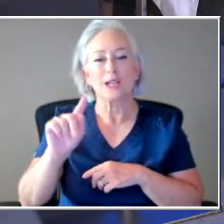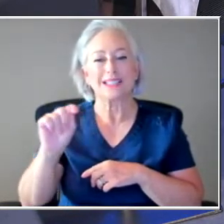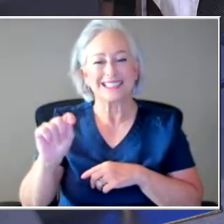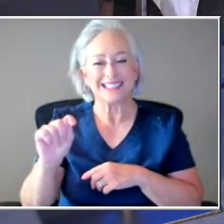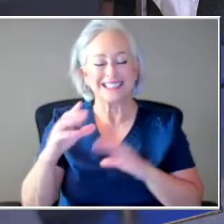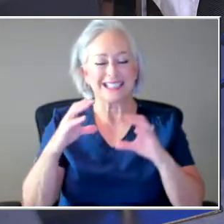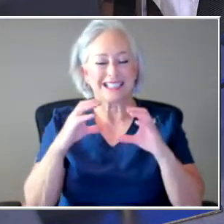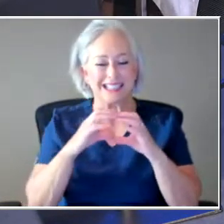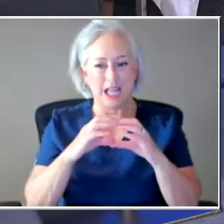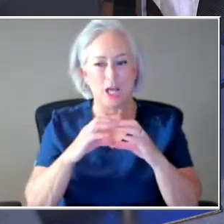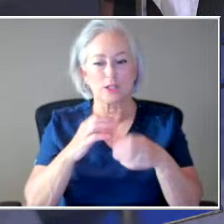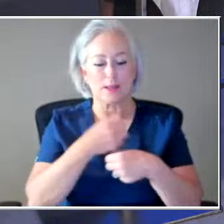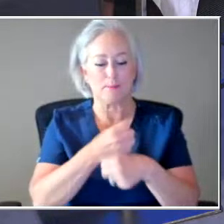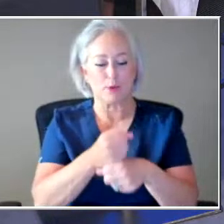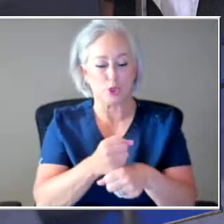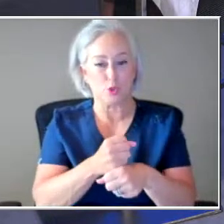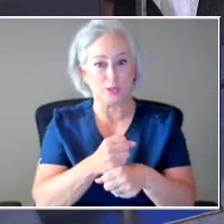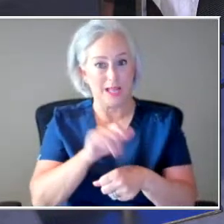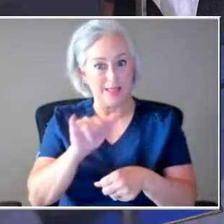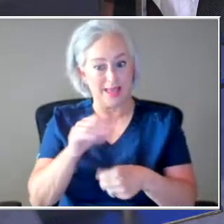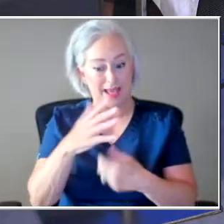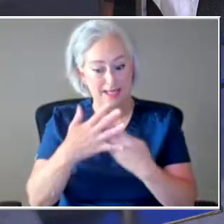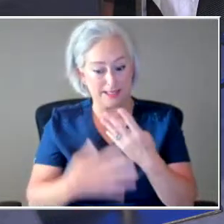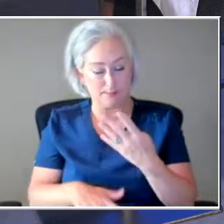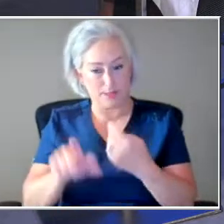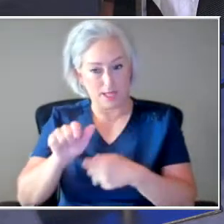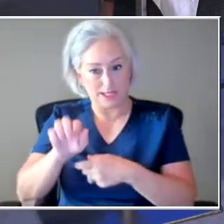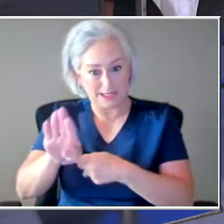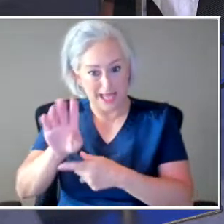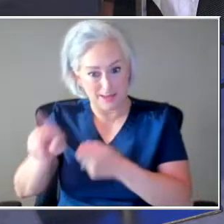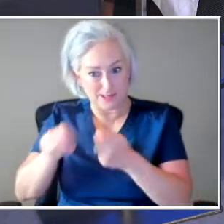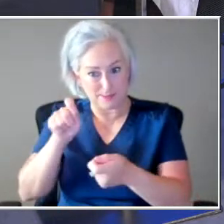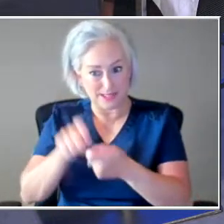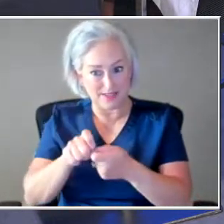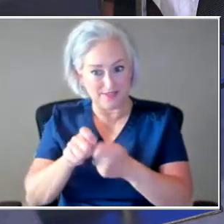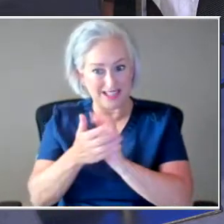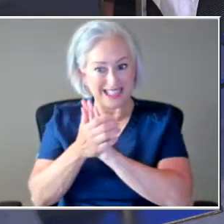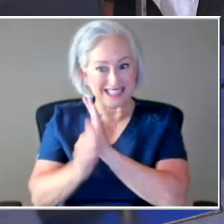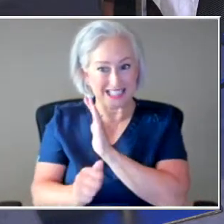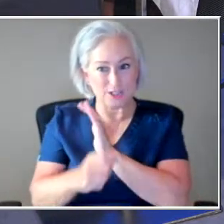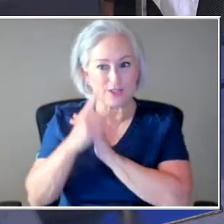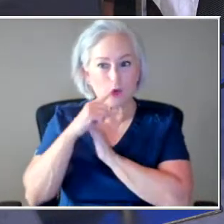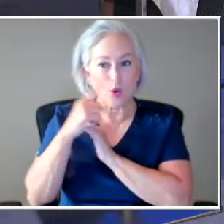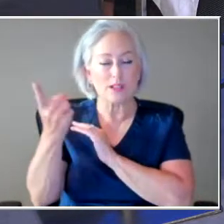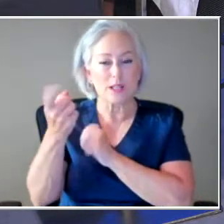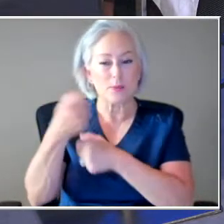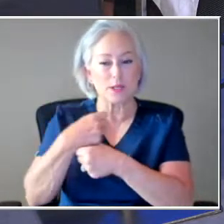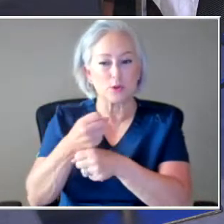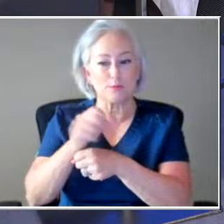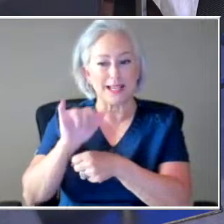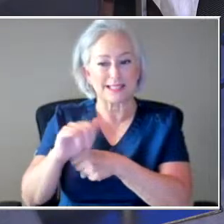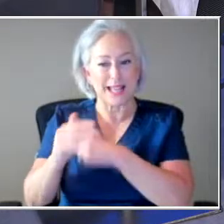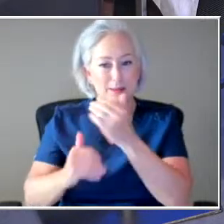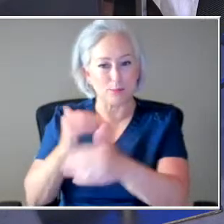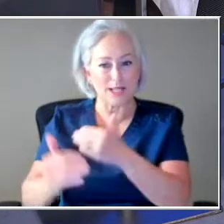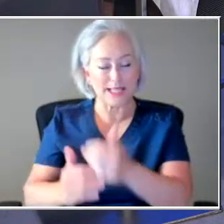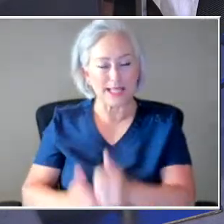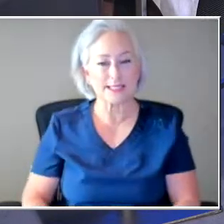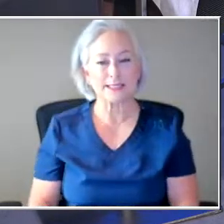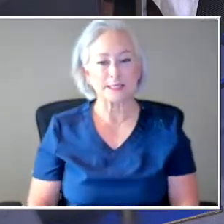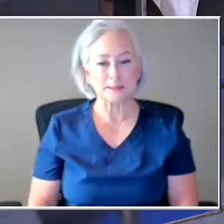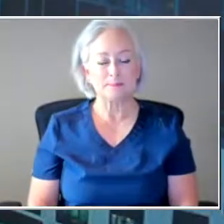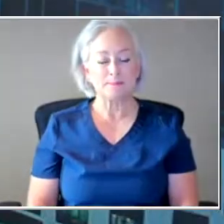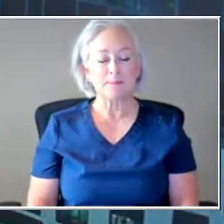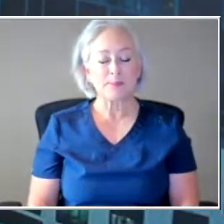blood labs, but is this a very specific skill set of somebody who's producing and doing this process with these CAR T cell therapies? There are a couple